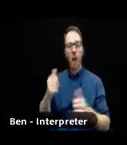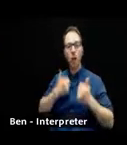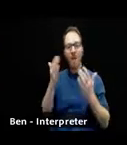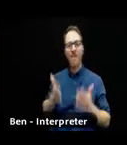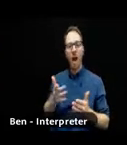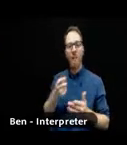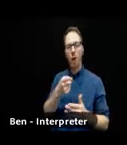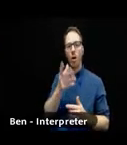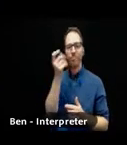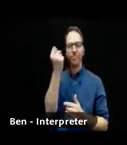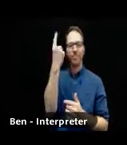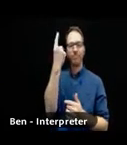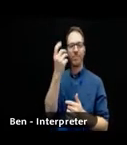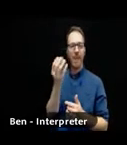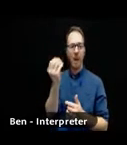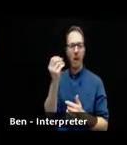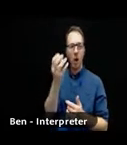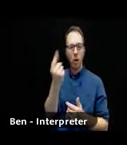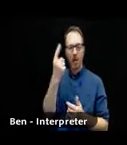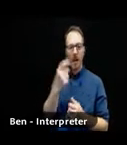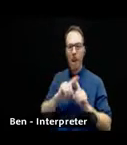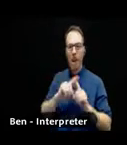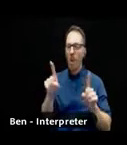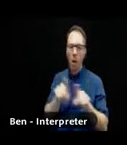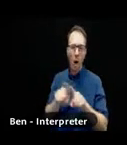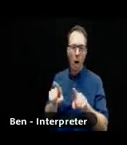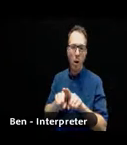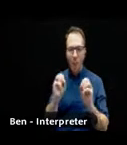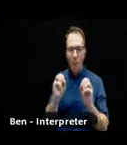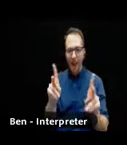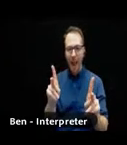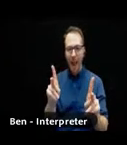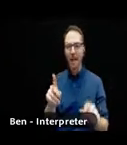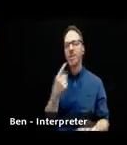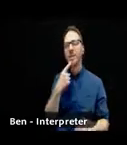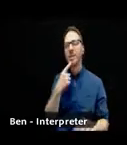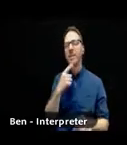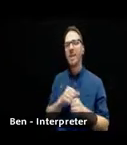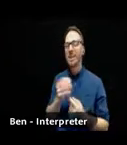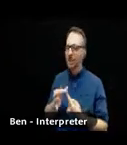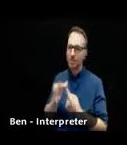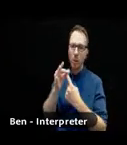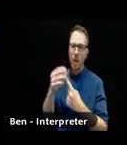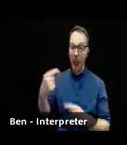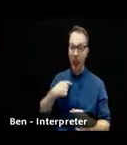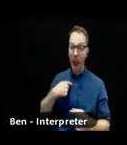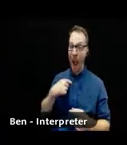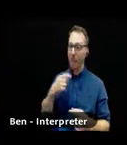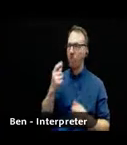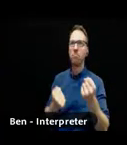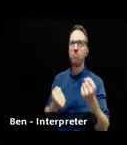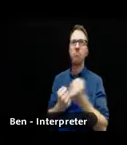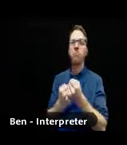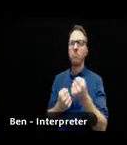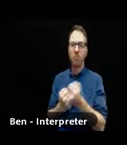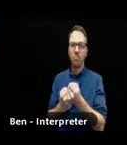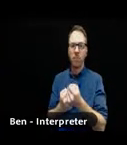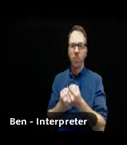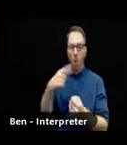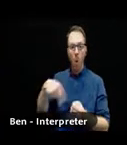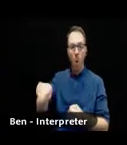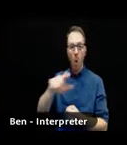to. But it's also okay to say, I am all about those of us